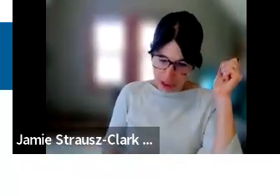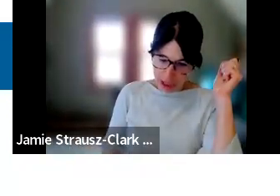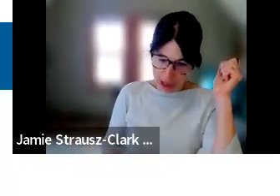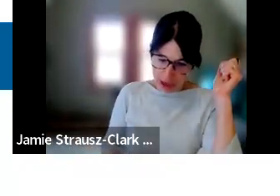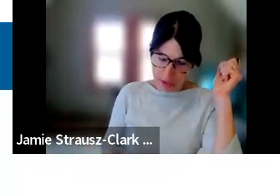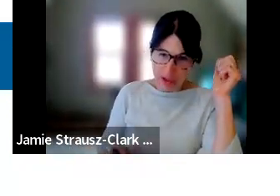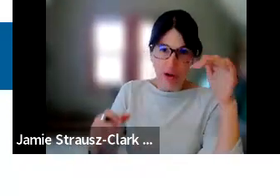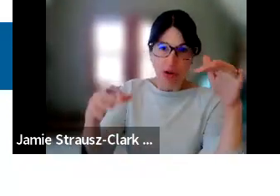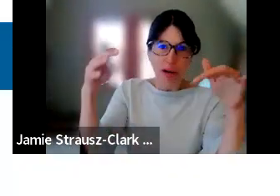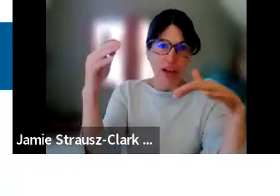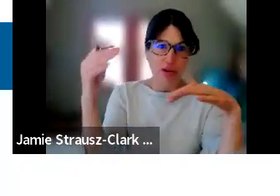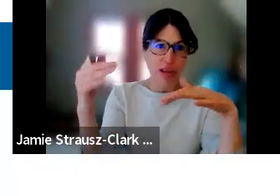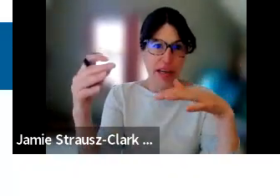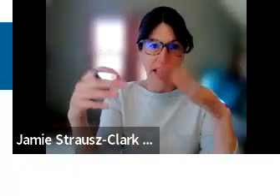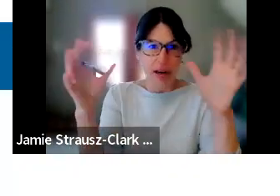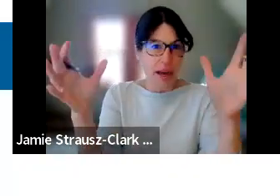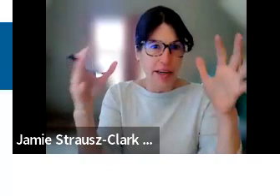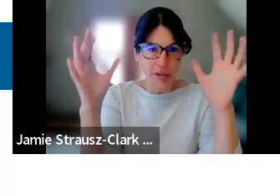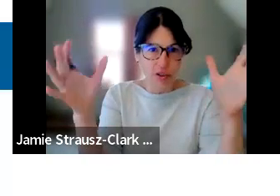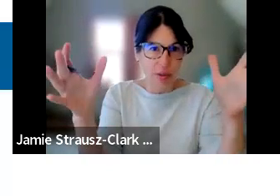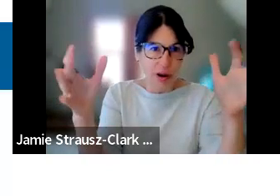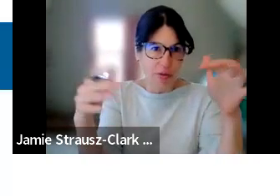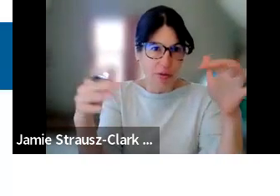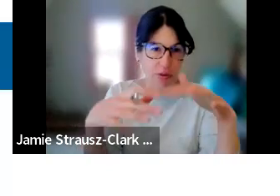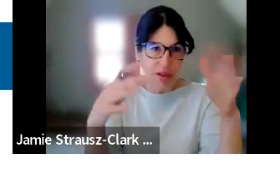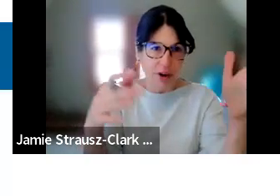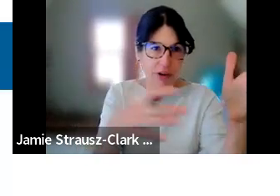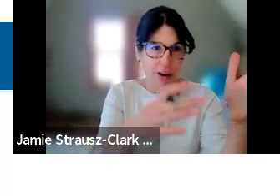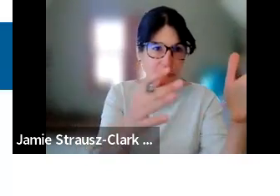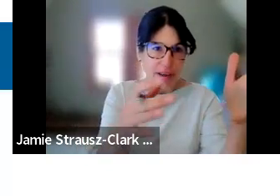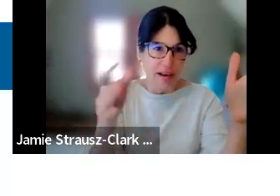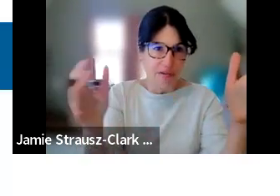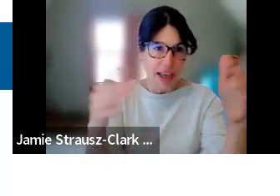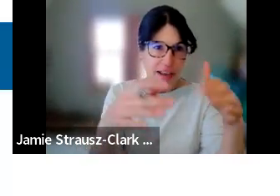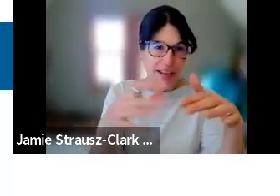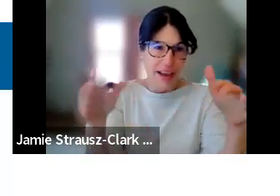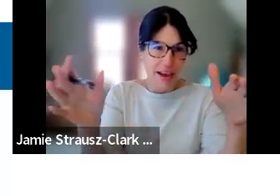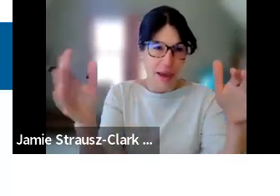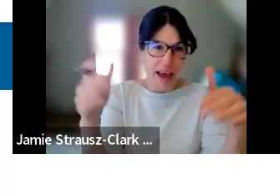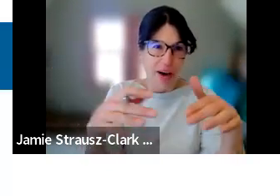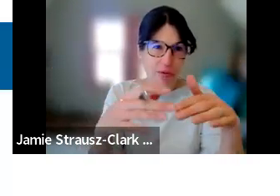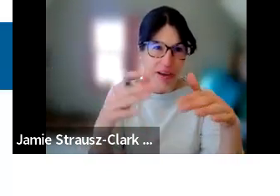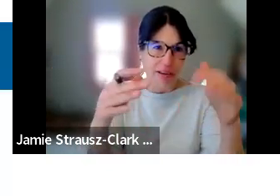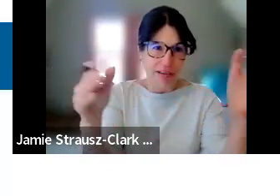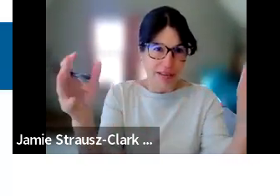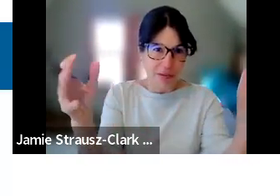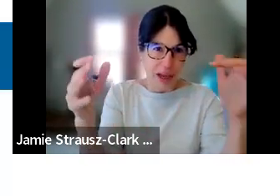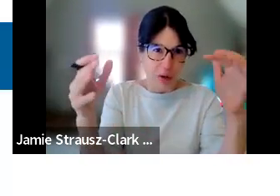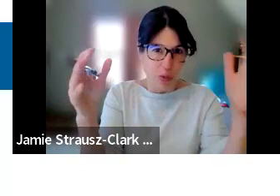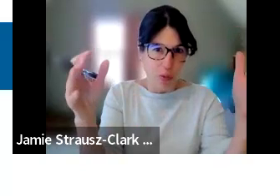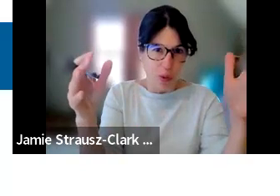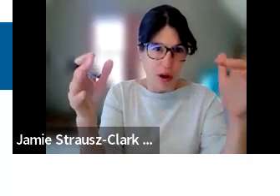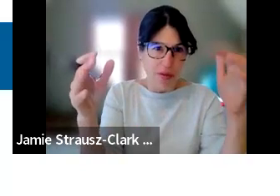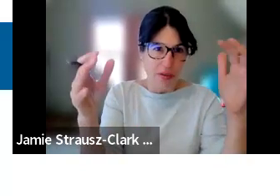capture, so you want to make sure that in an appendix or somewhere we're showing the breadcrumbs of how we